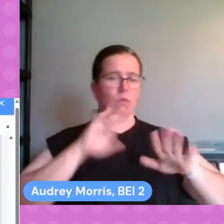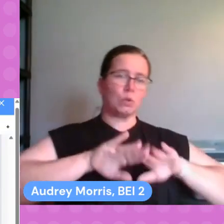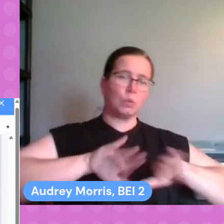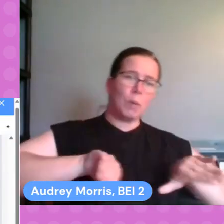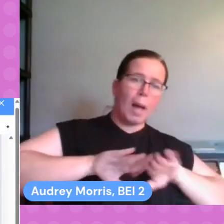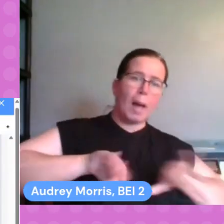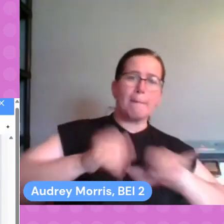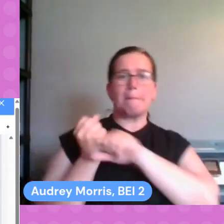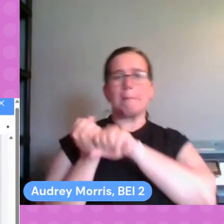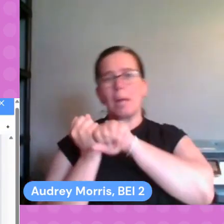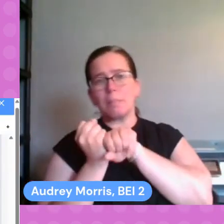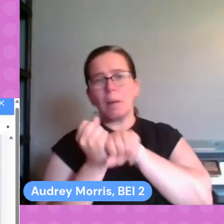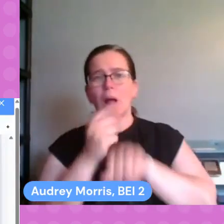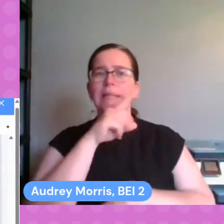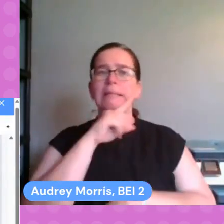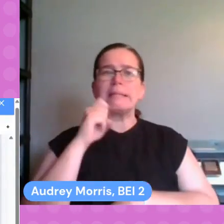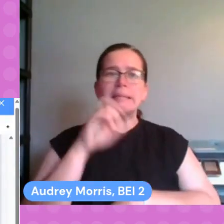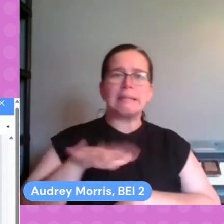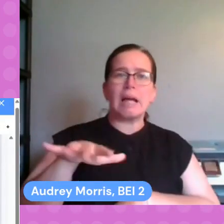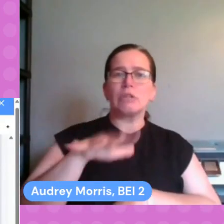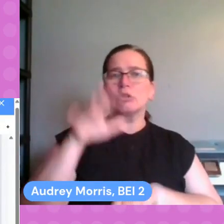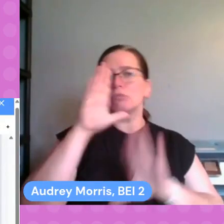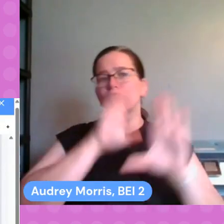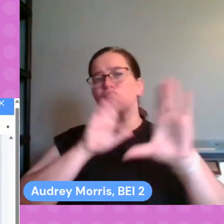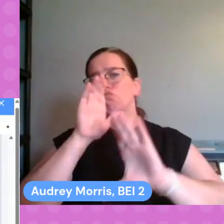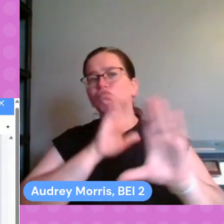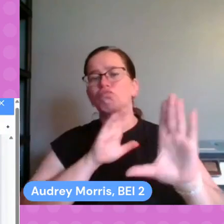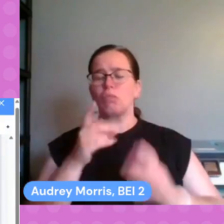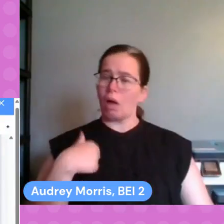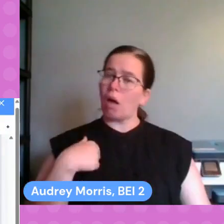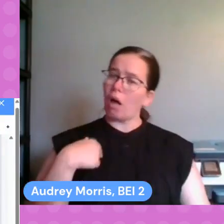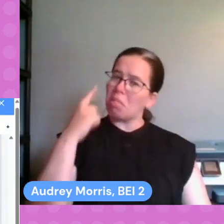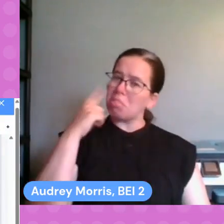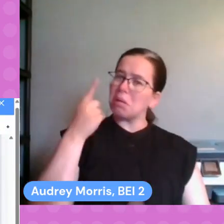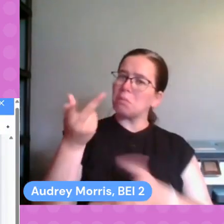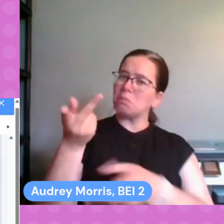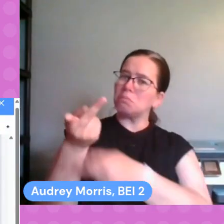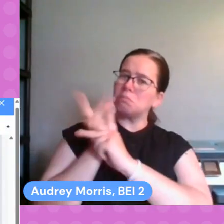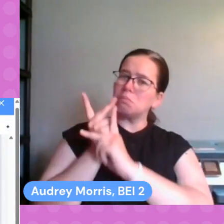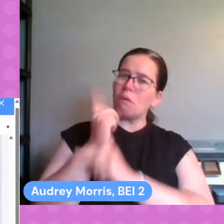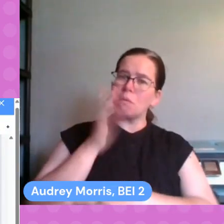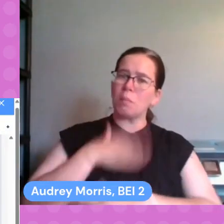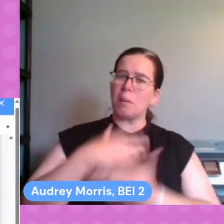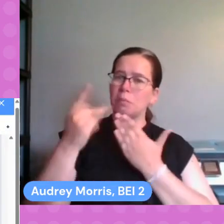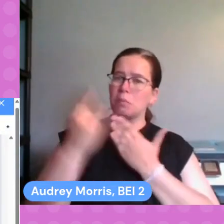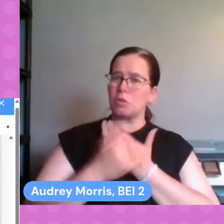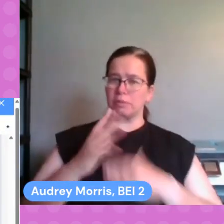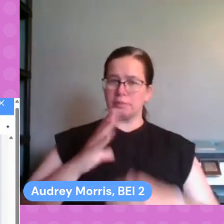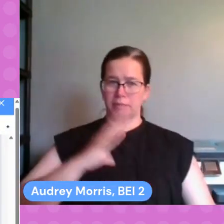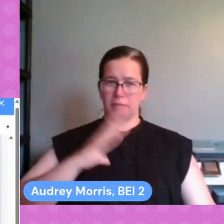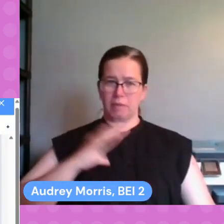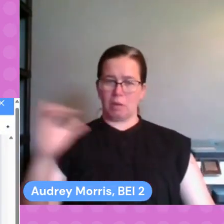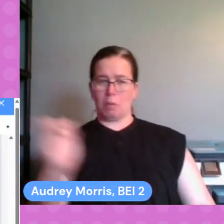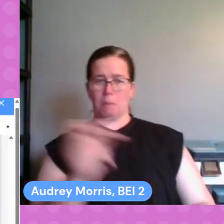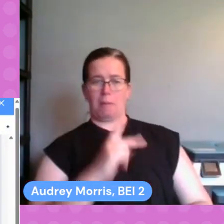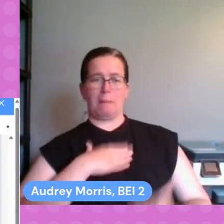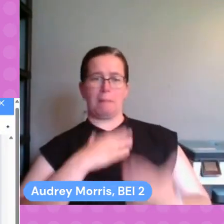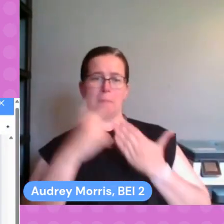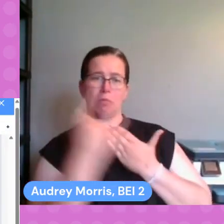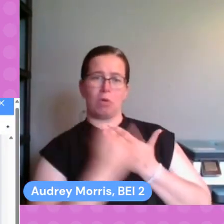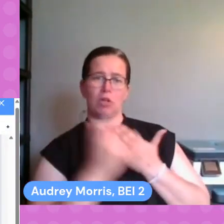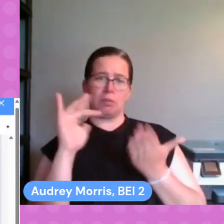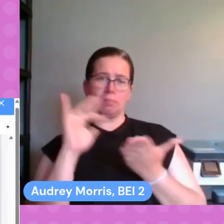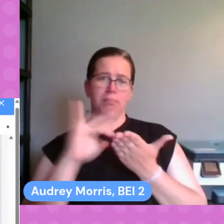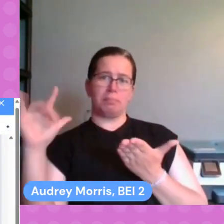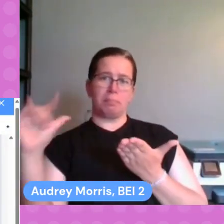desert. Oh, perfect. That sounds pretty great. Yeah, I think I'd like to use that in my project. Okay, great. I'll just go back to my project. I'll just click the back button